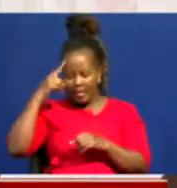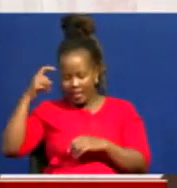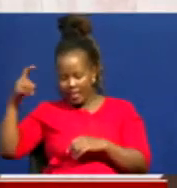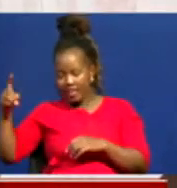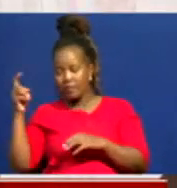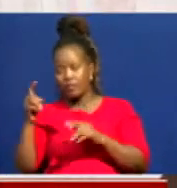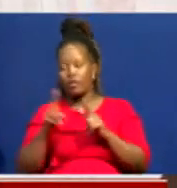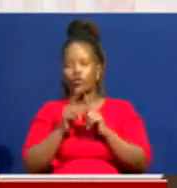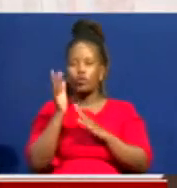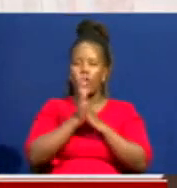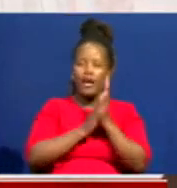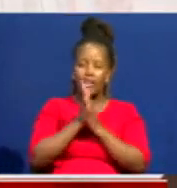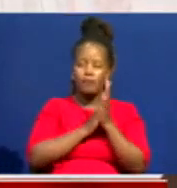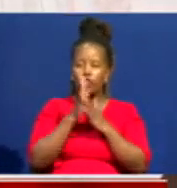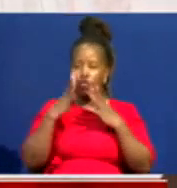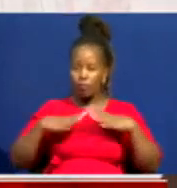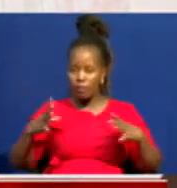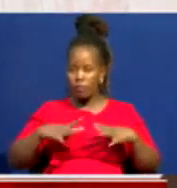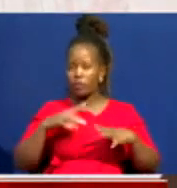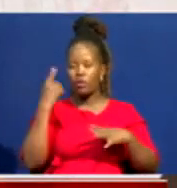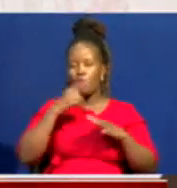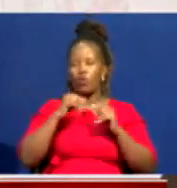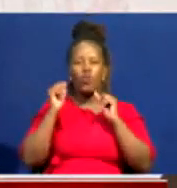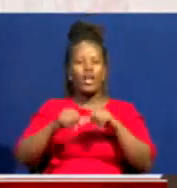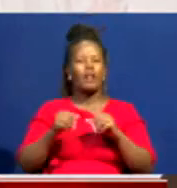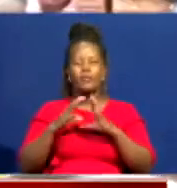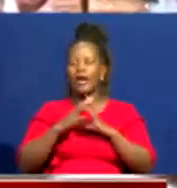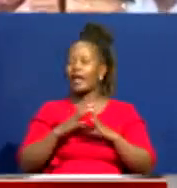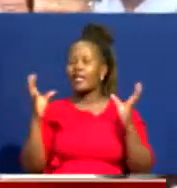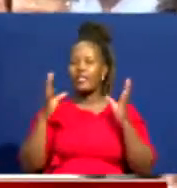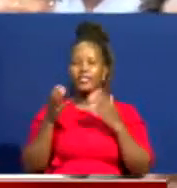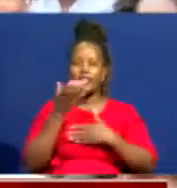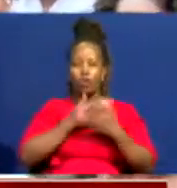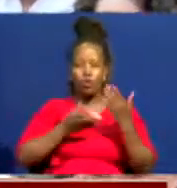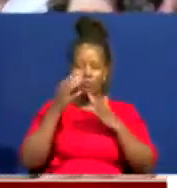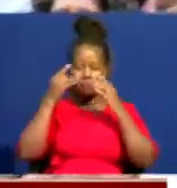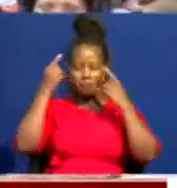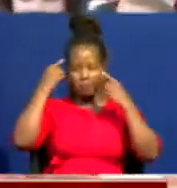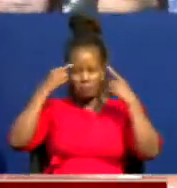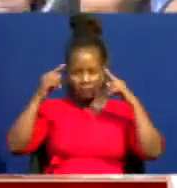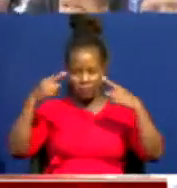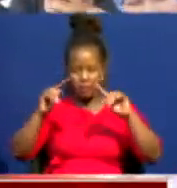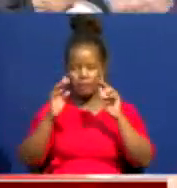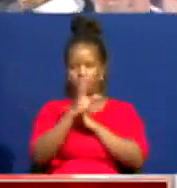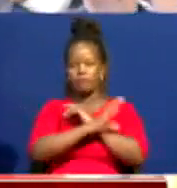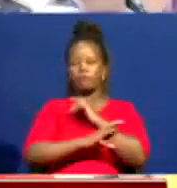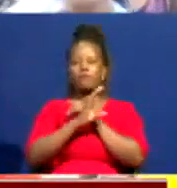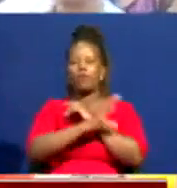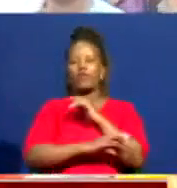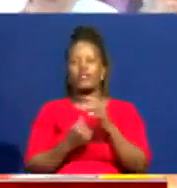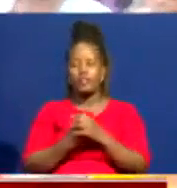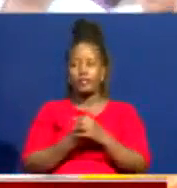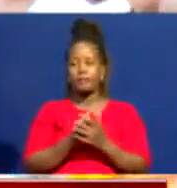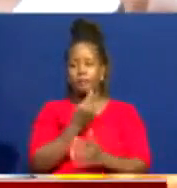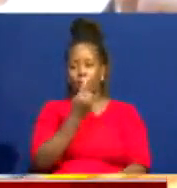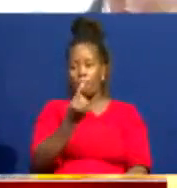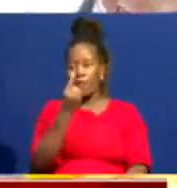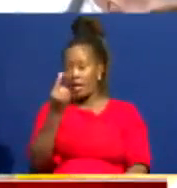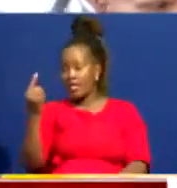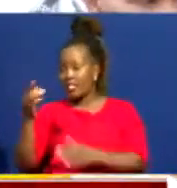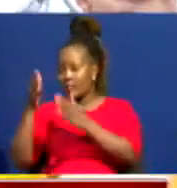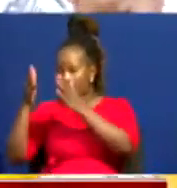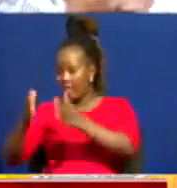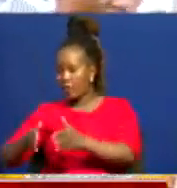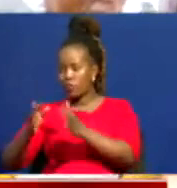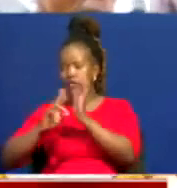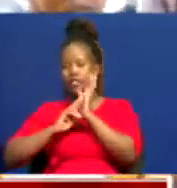the backbone of our nation's progress. Each one of these individuals is representing